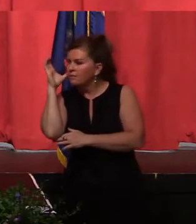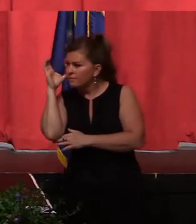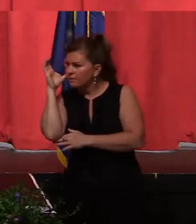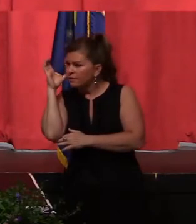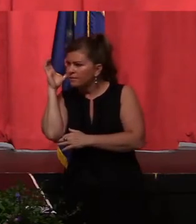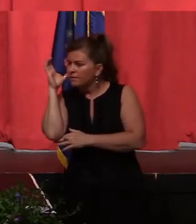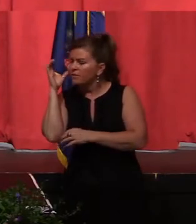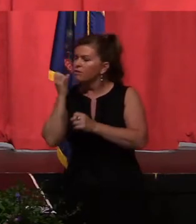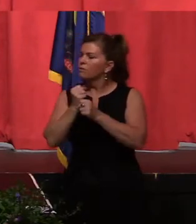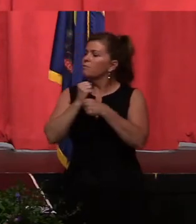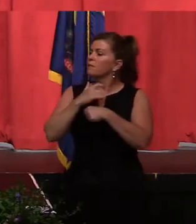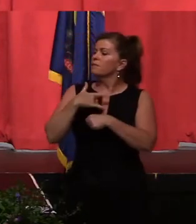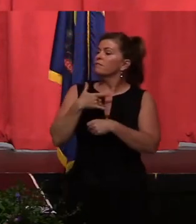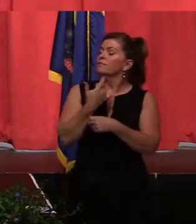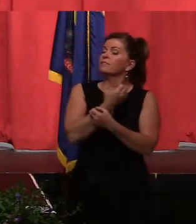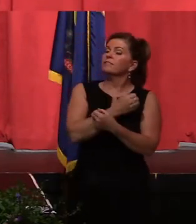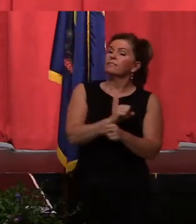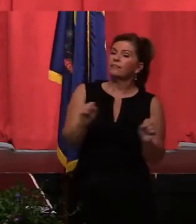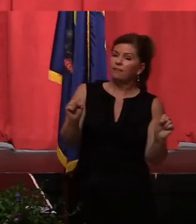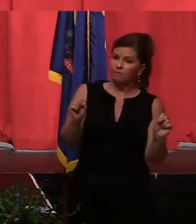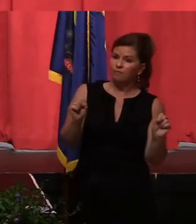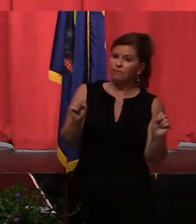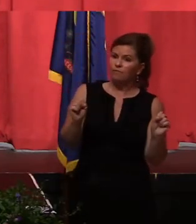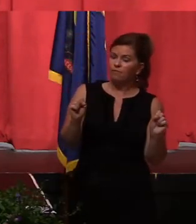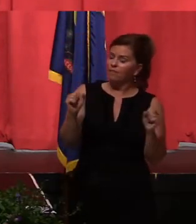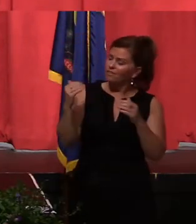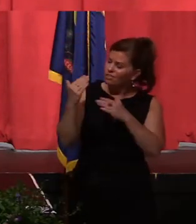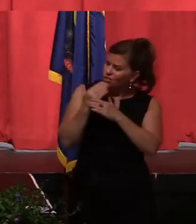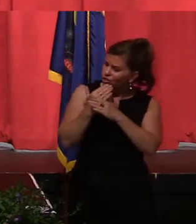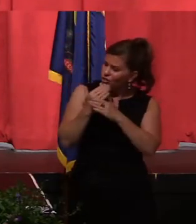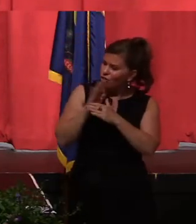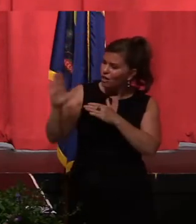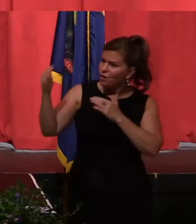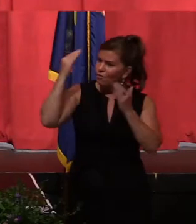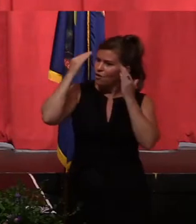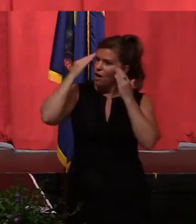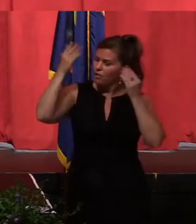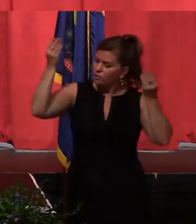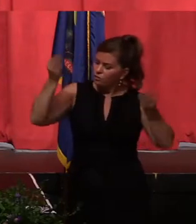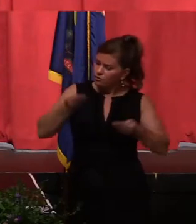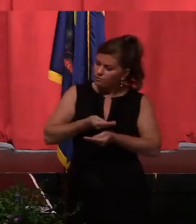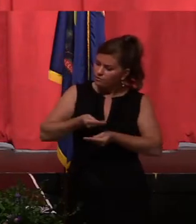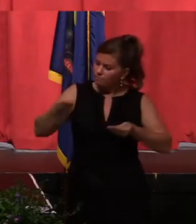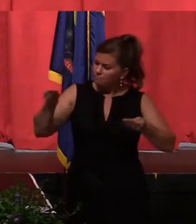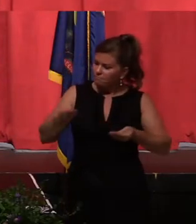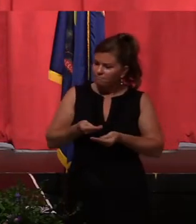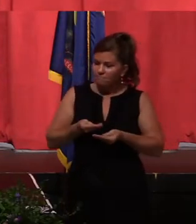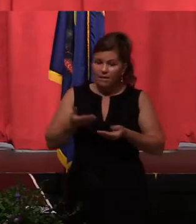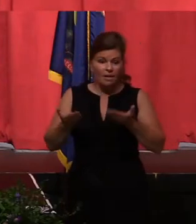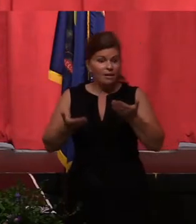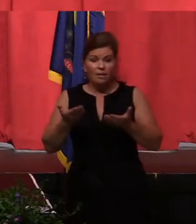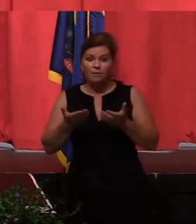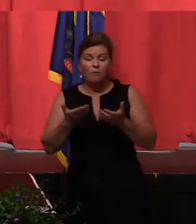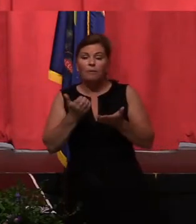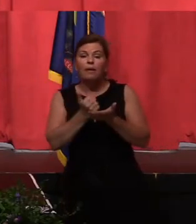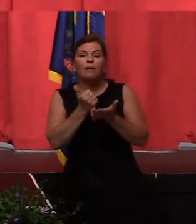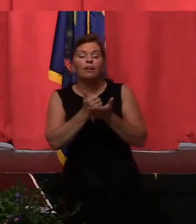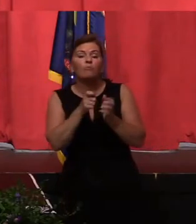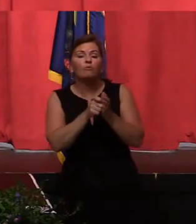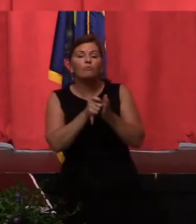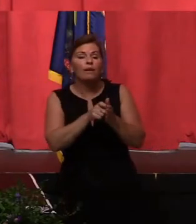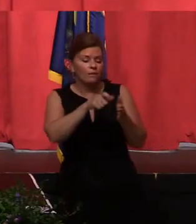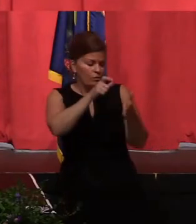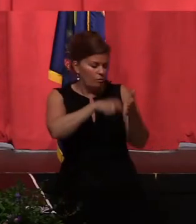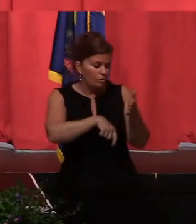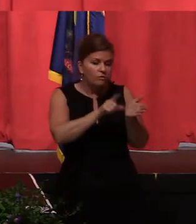feel secure, and to share what they know freely, whether it be how to write a newspaper article that engages others, how